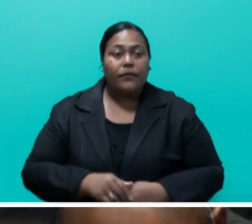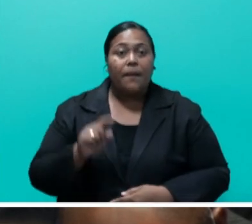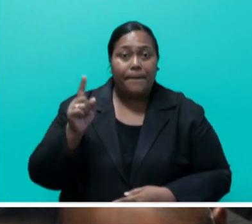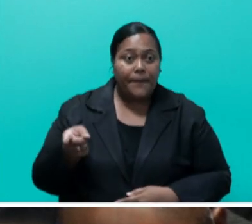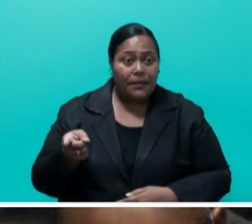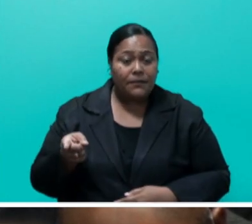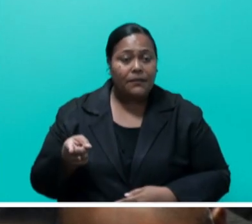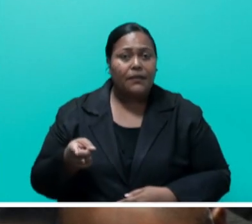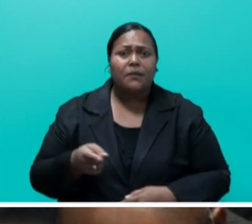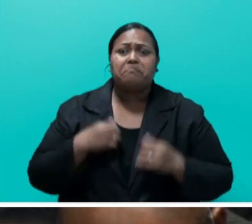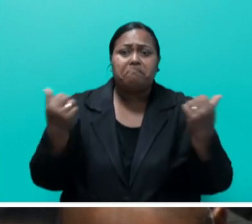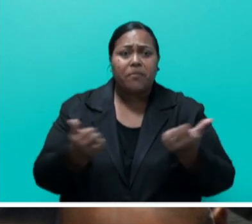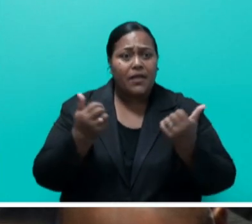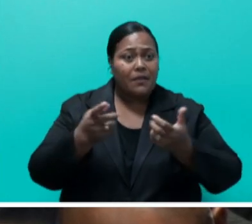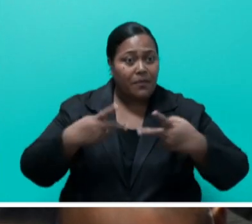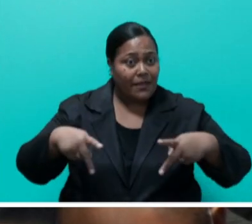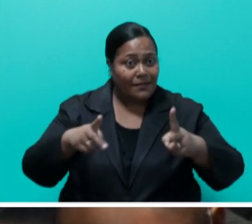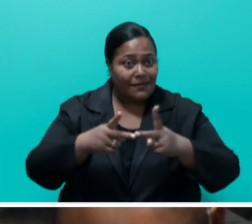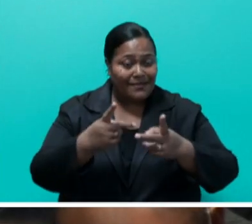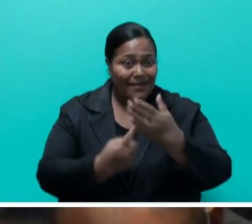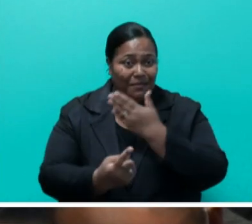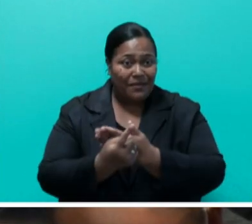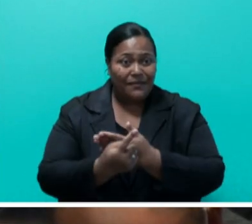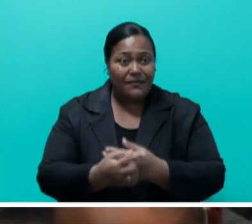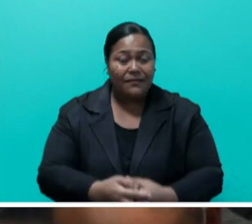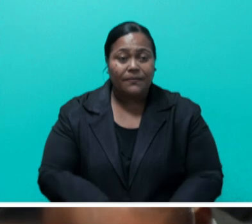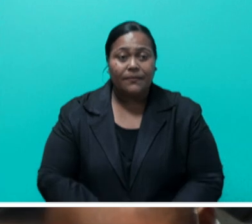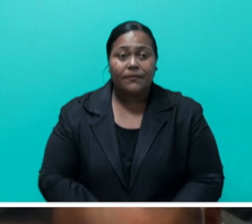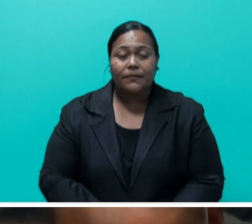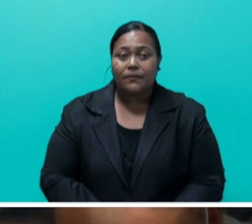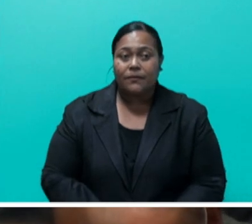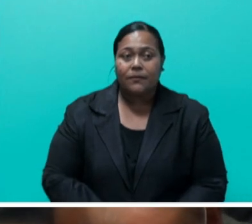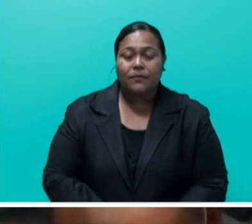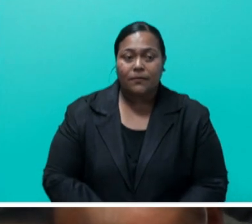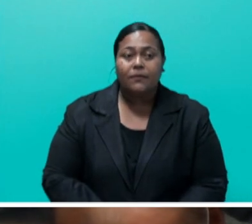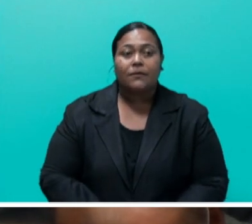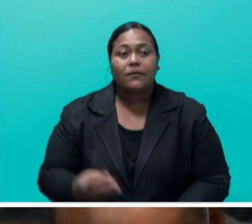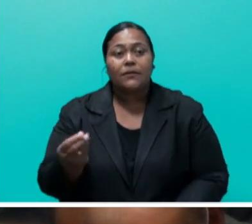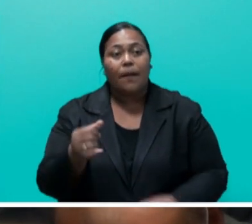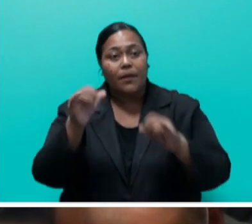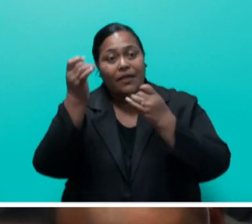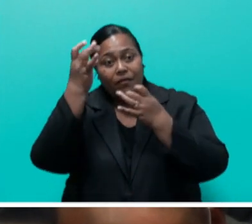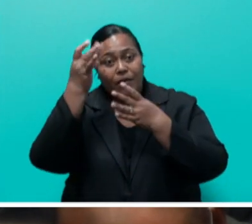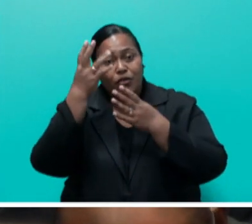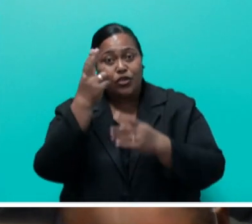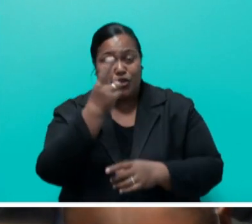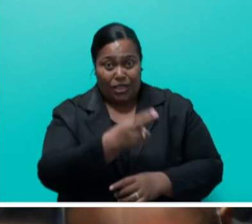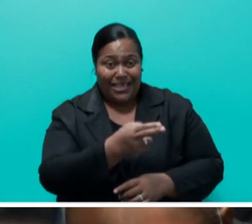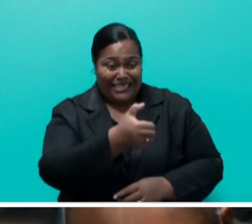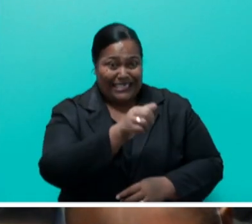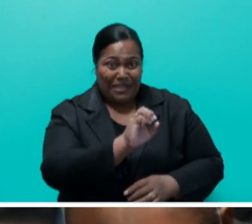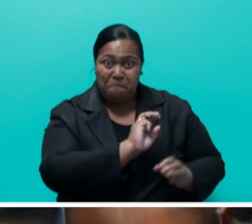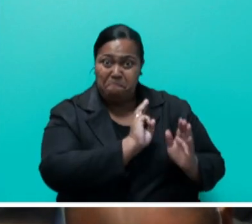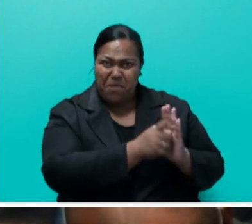be in many places that that some of the information that she has shared through that